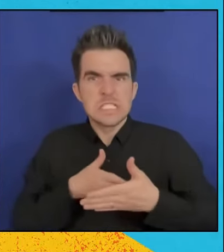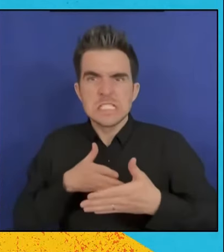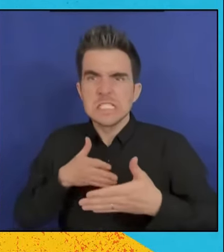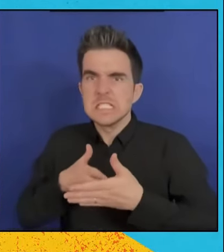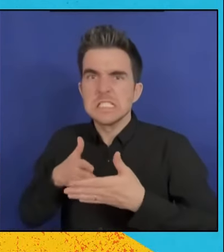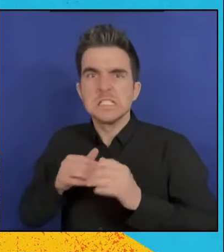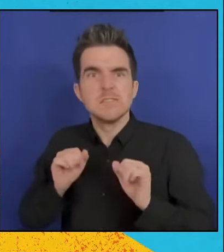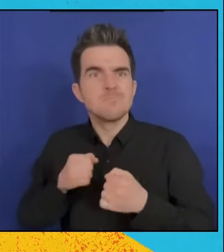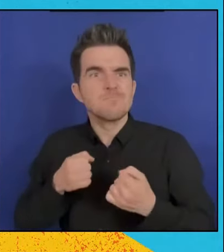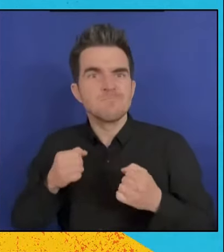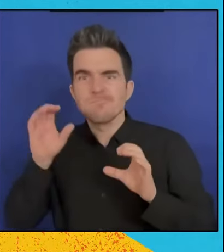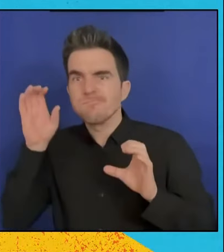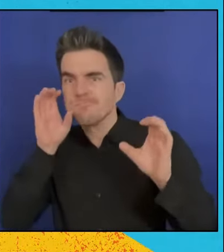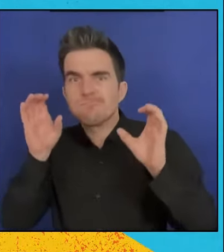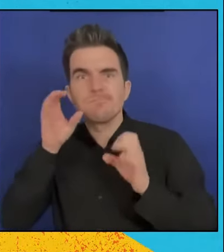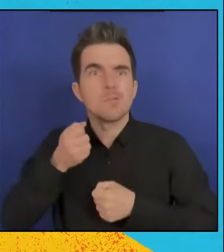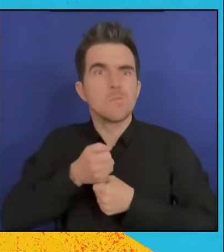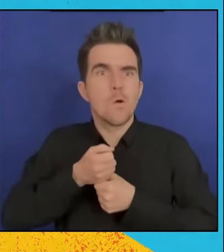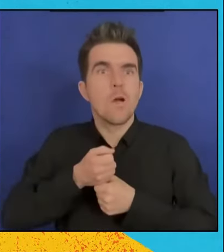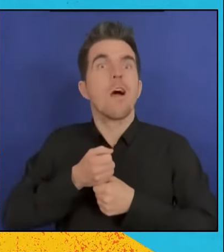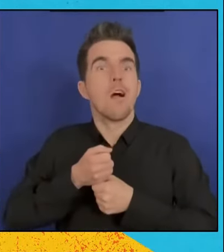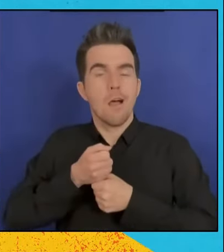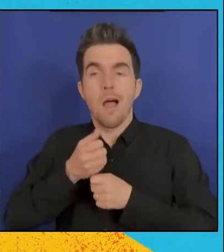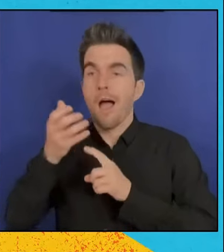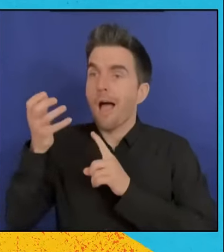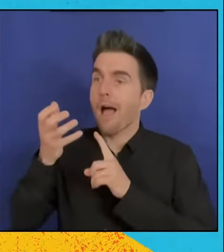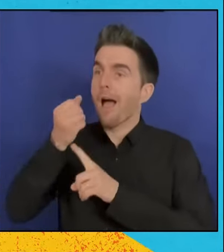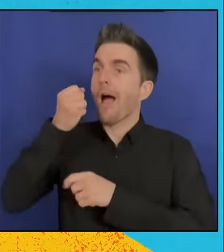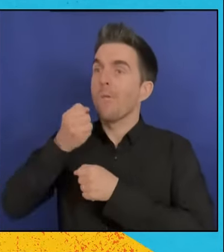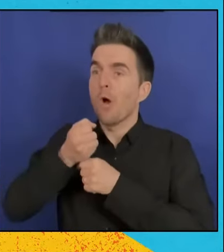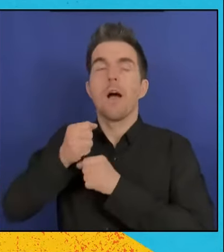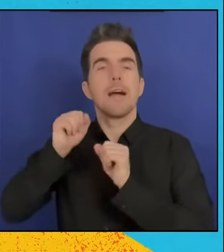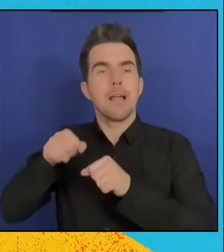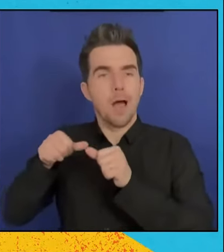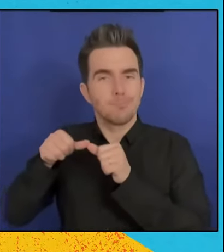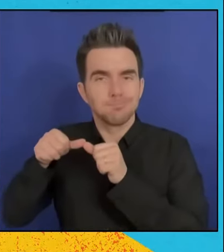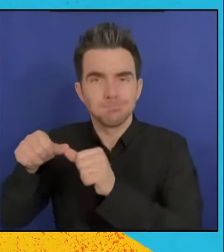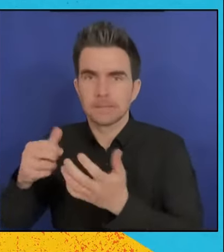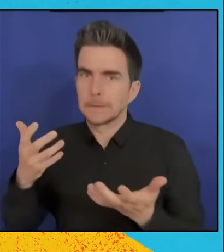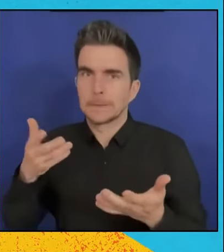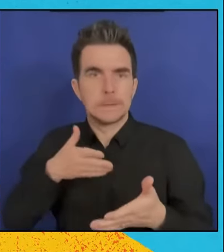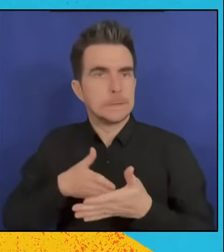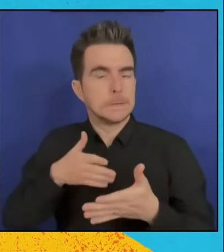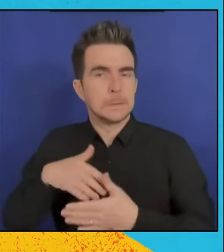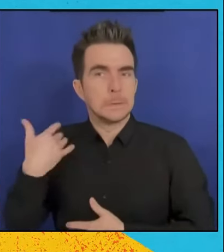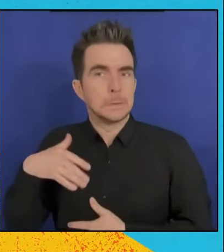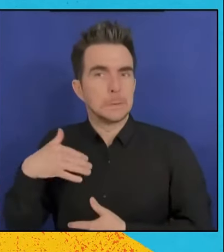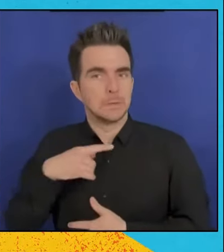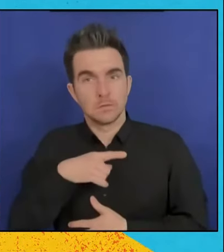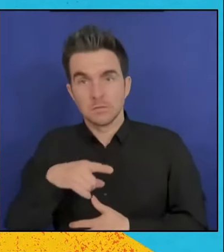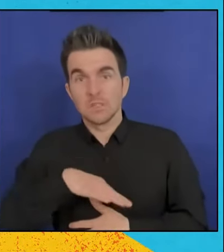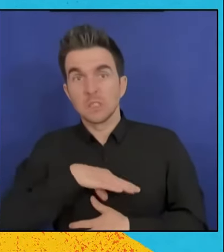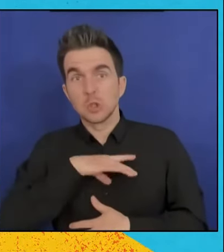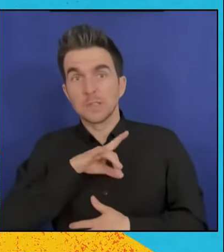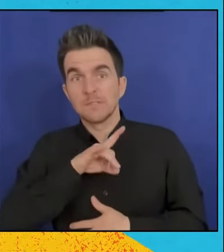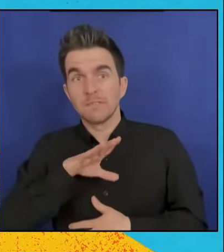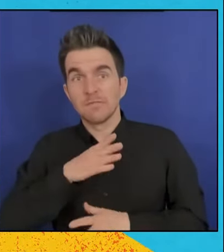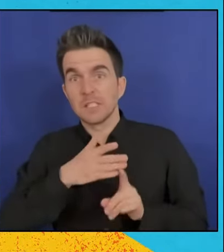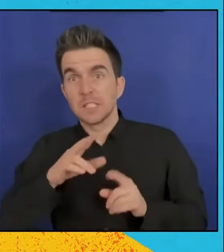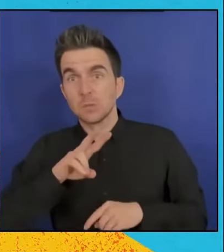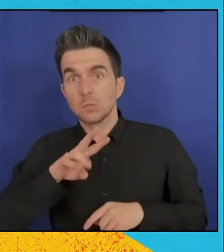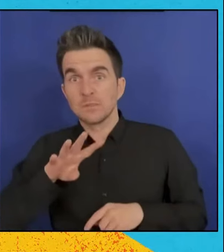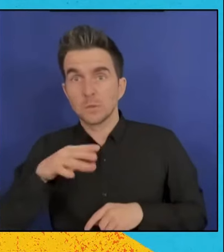adults in the room, is making in terms of implementing the 17 Sustainable Development Goals or resolving the three